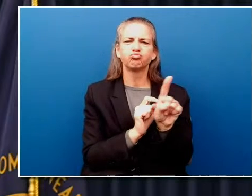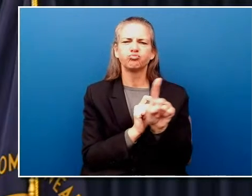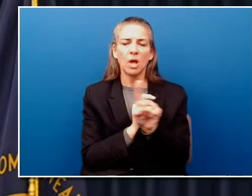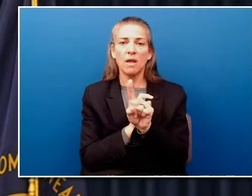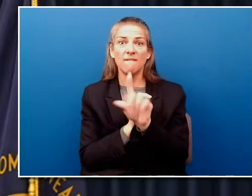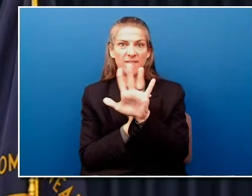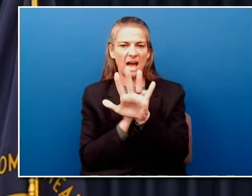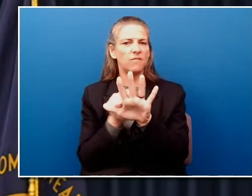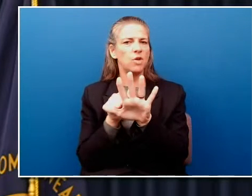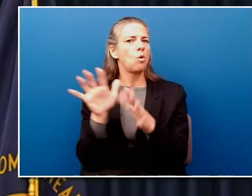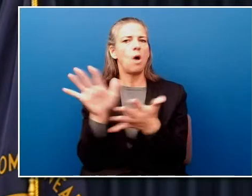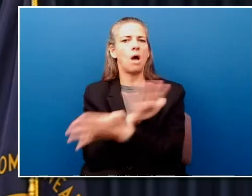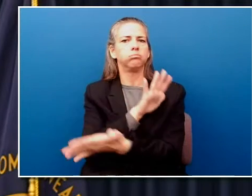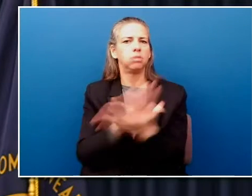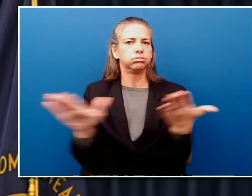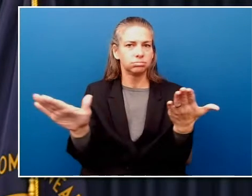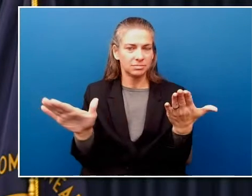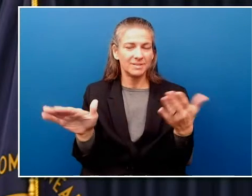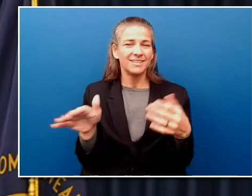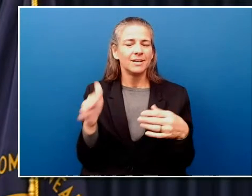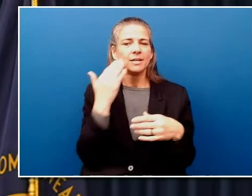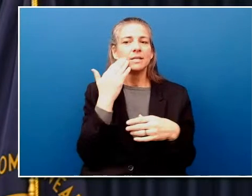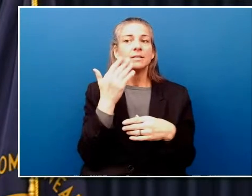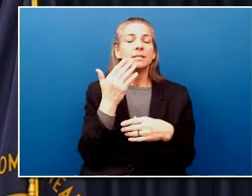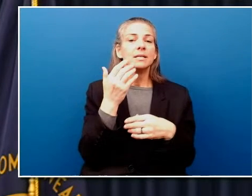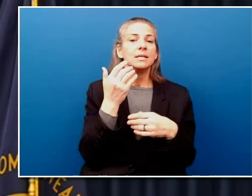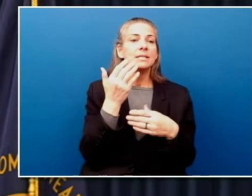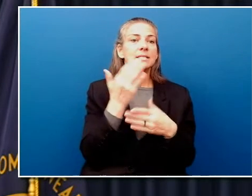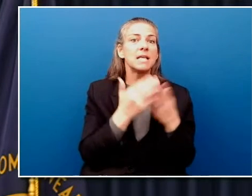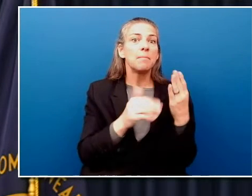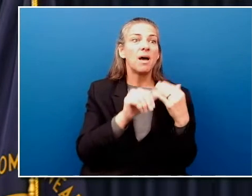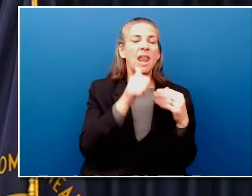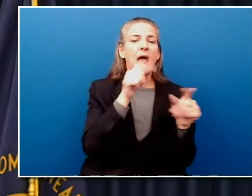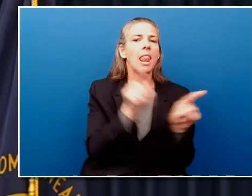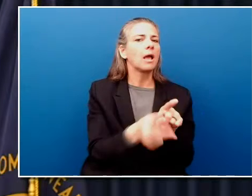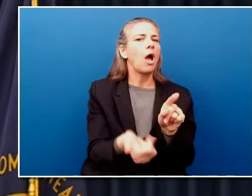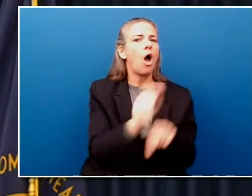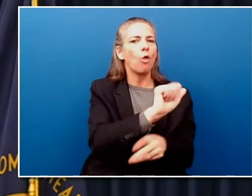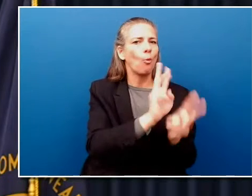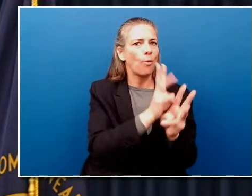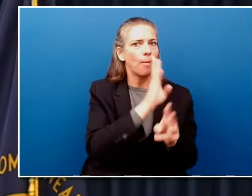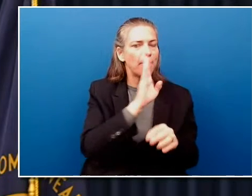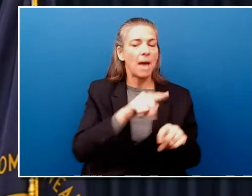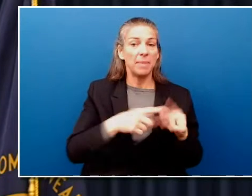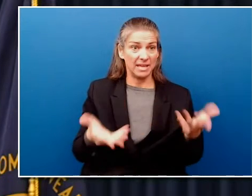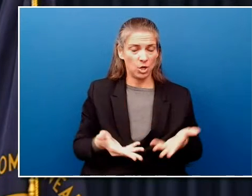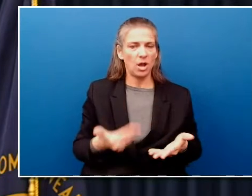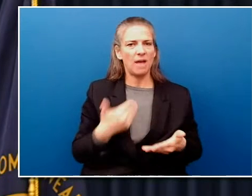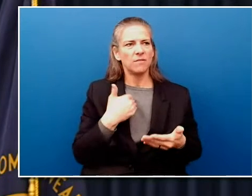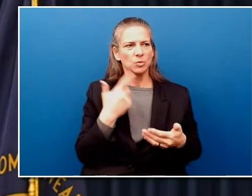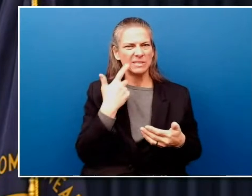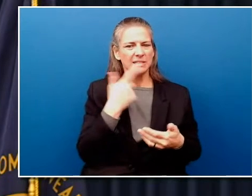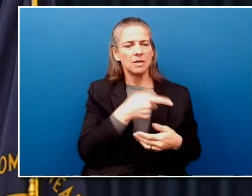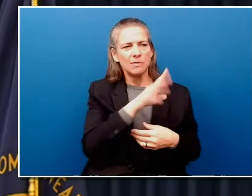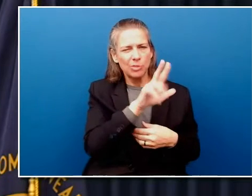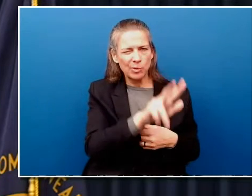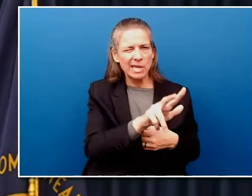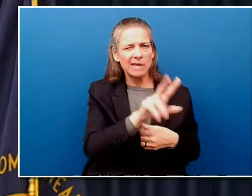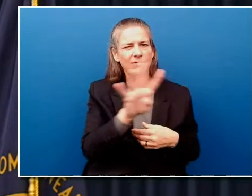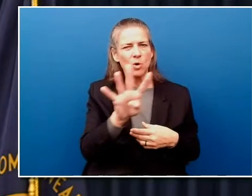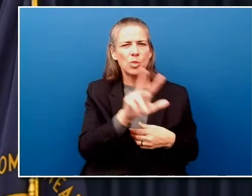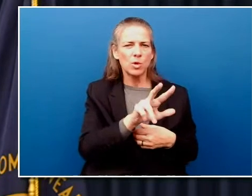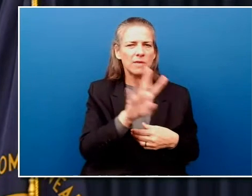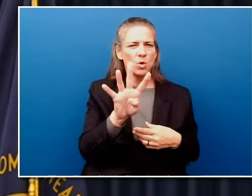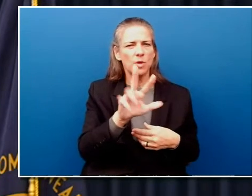5. As in some other weather incidents, but we have a whole lot on the 4 and the 3 especially. So I